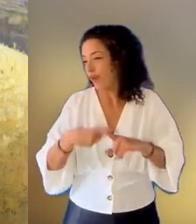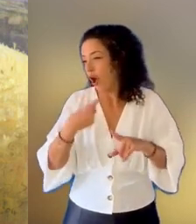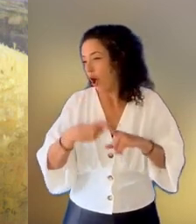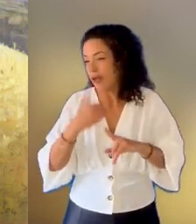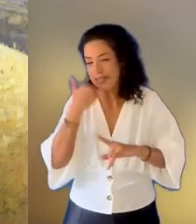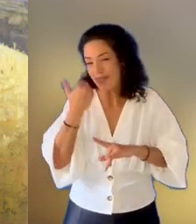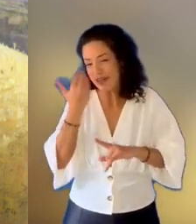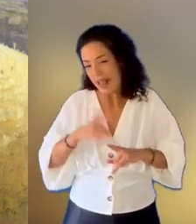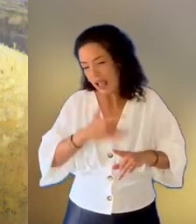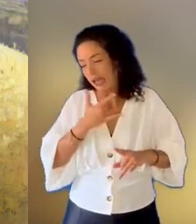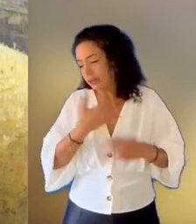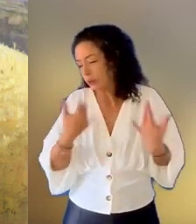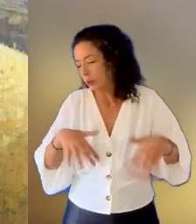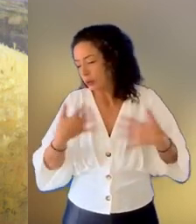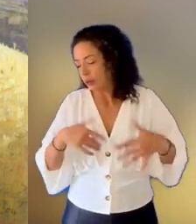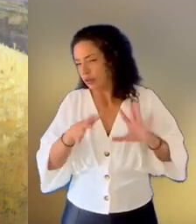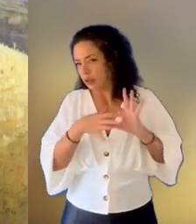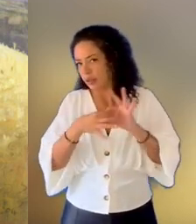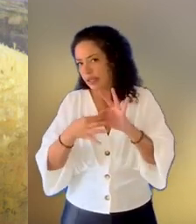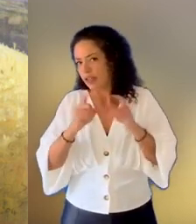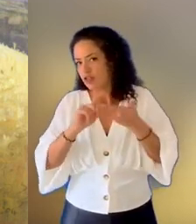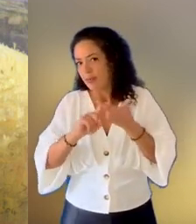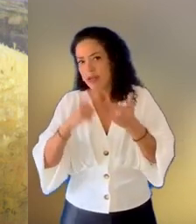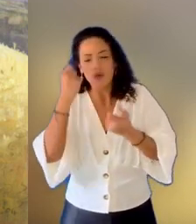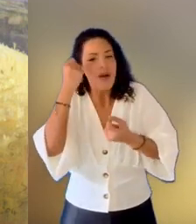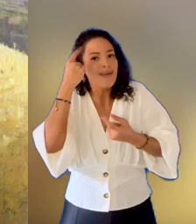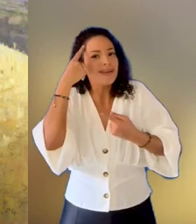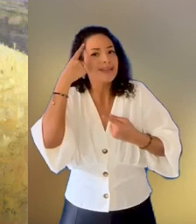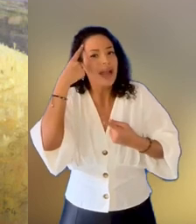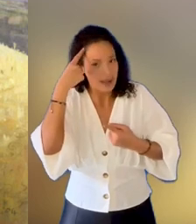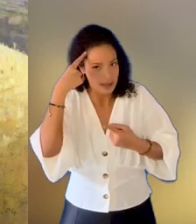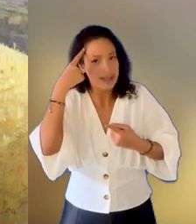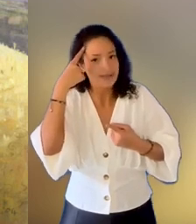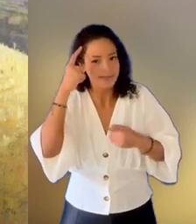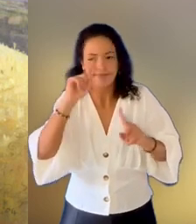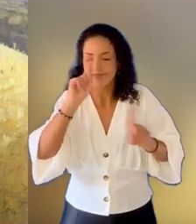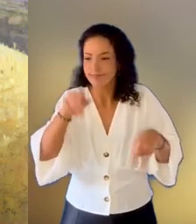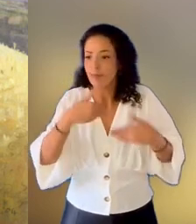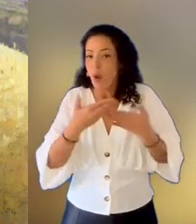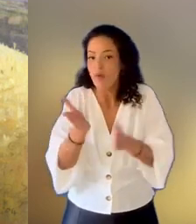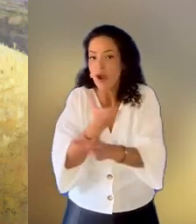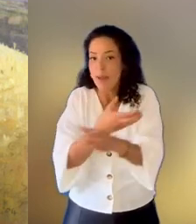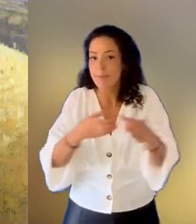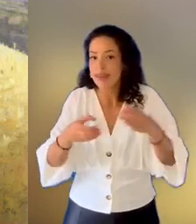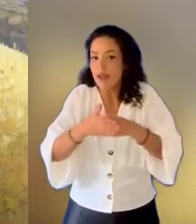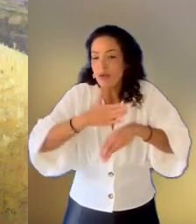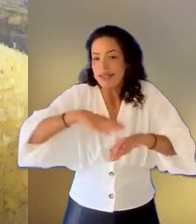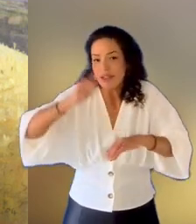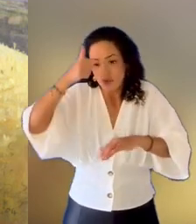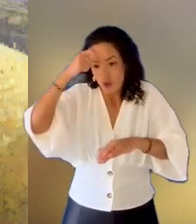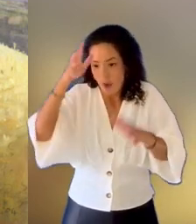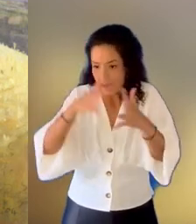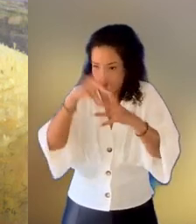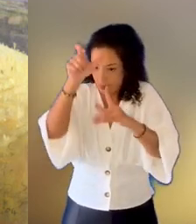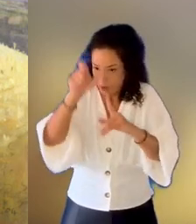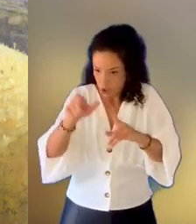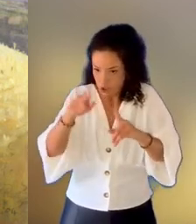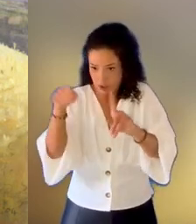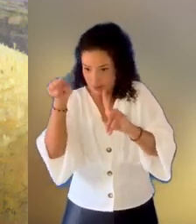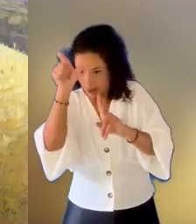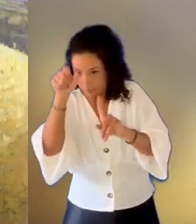pay attention. However, connection relies on this understanding. We cannot offer empathy unless we know how someone is experiencing their